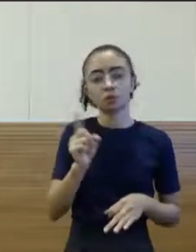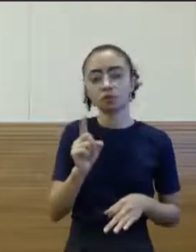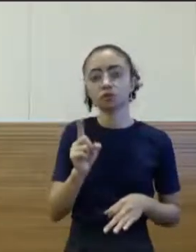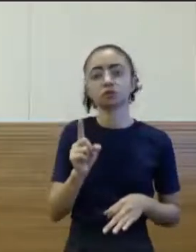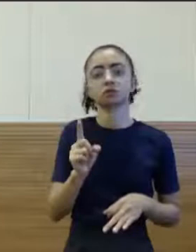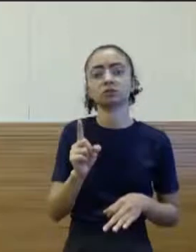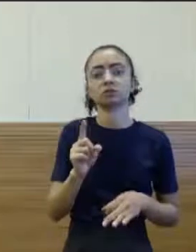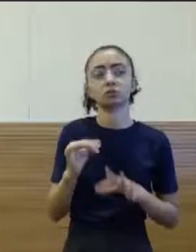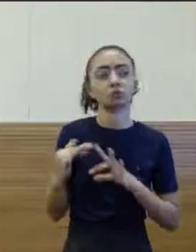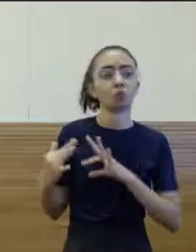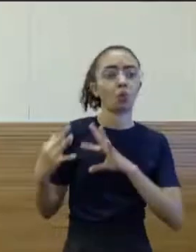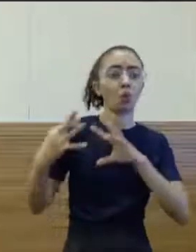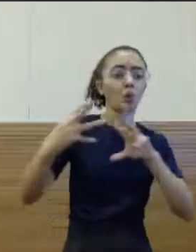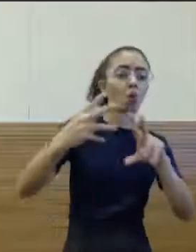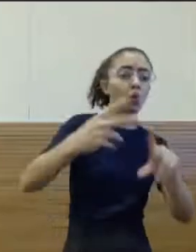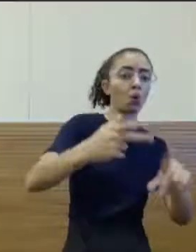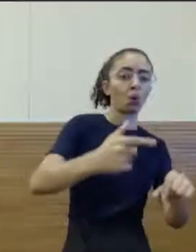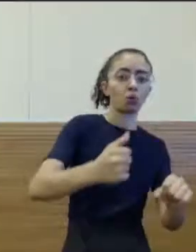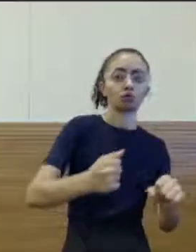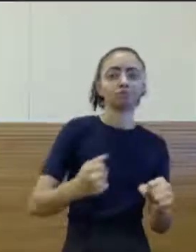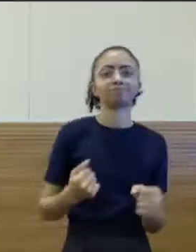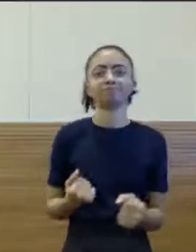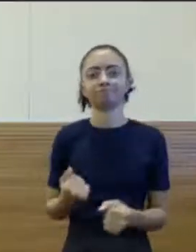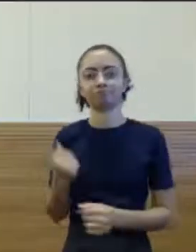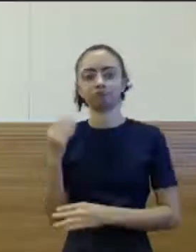much of the message didn't reach the population,